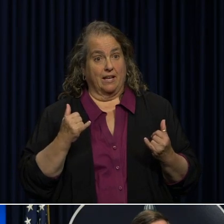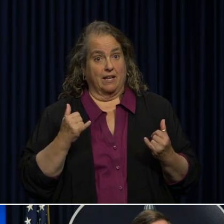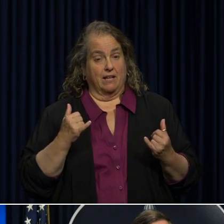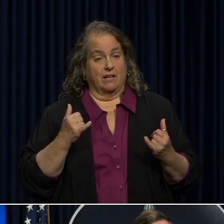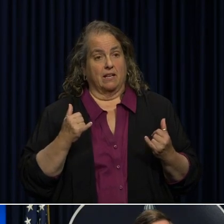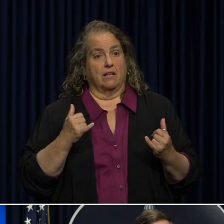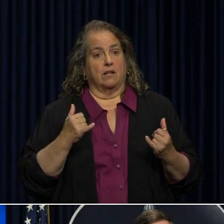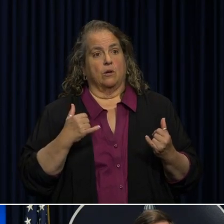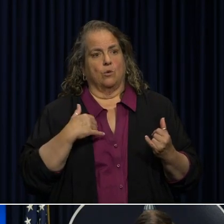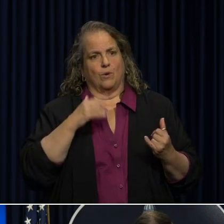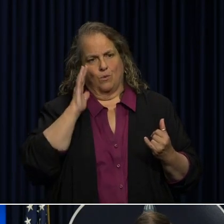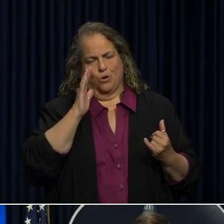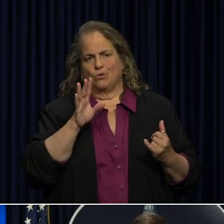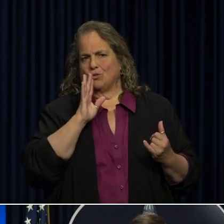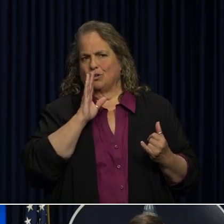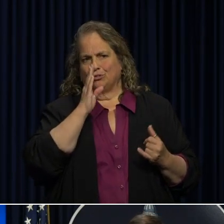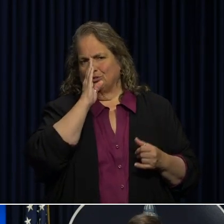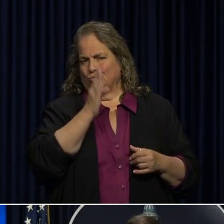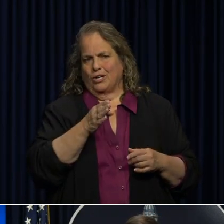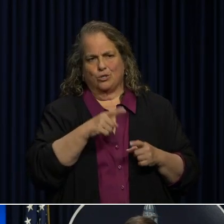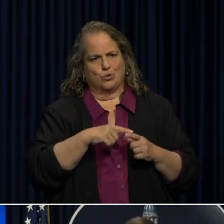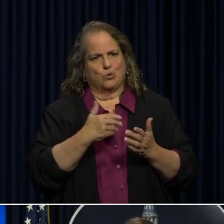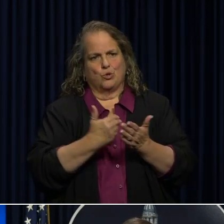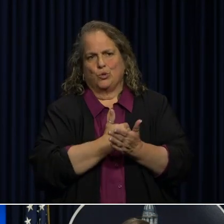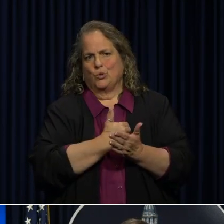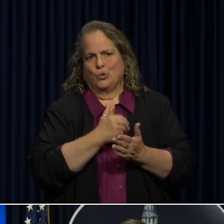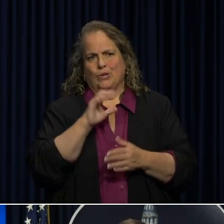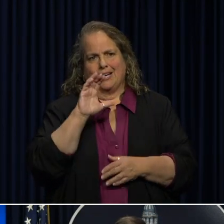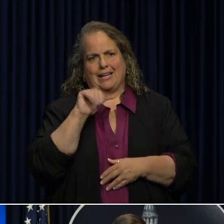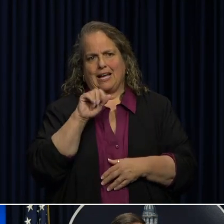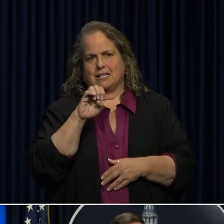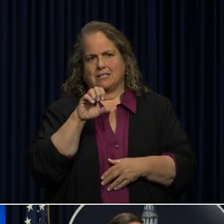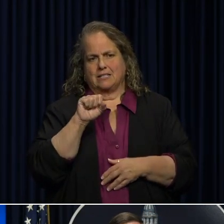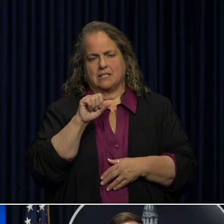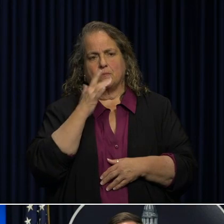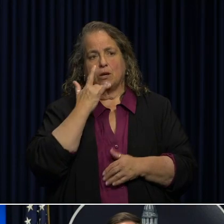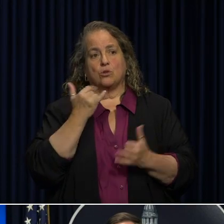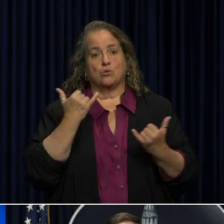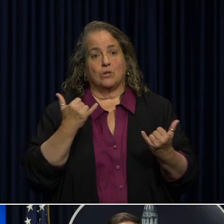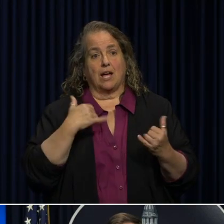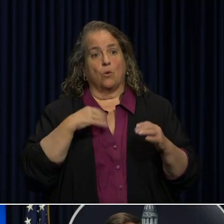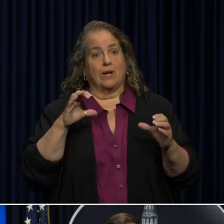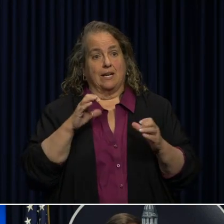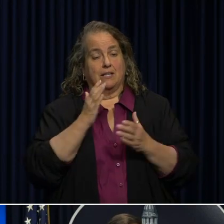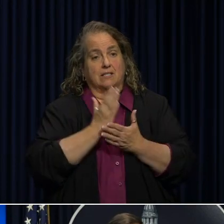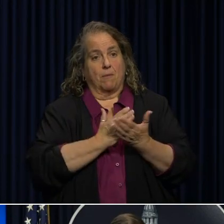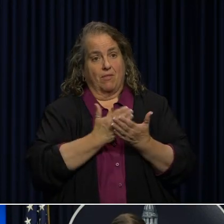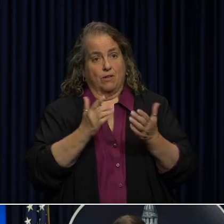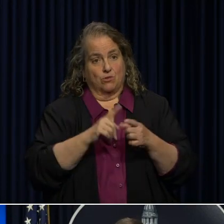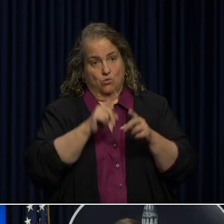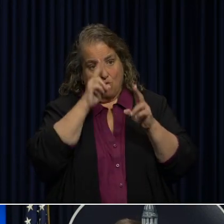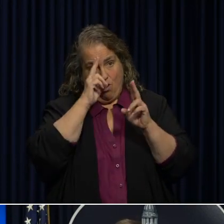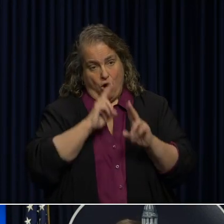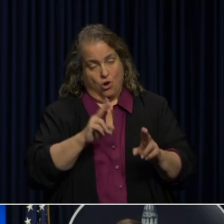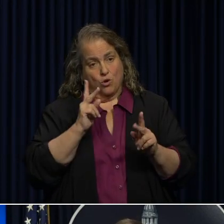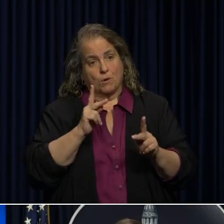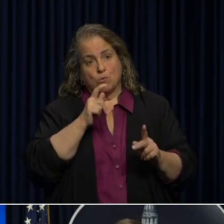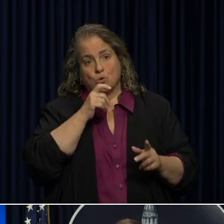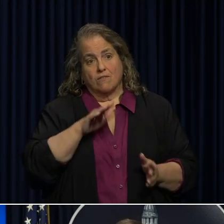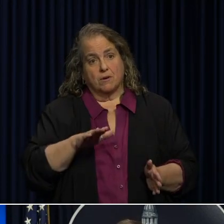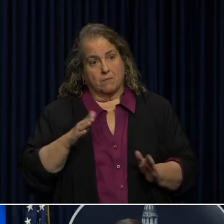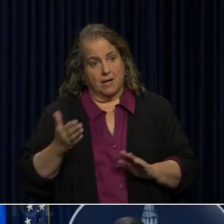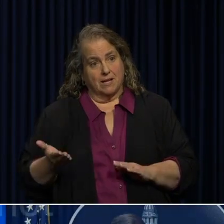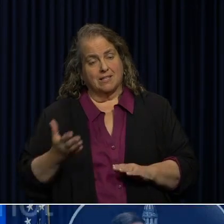right into new cases because we did some things today to honor those we've lost, and we've lost